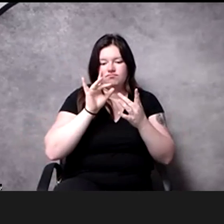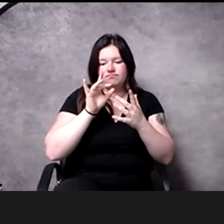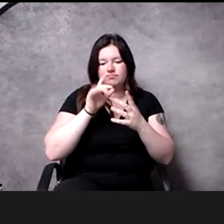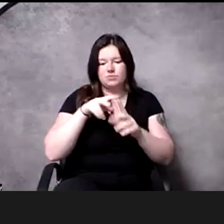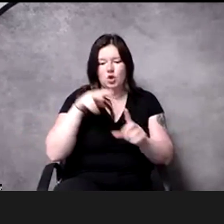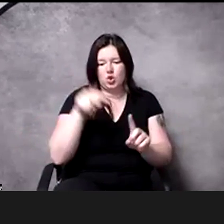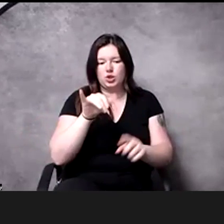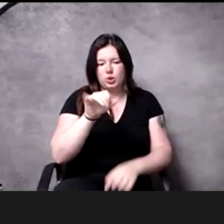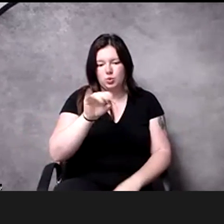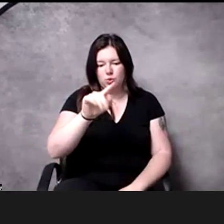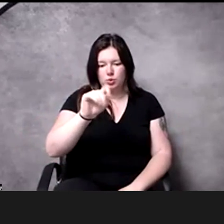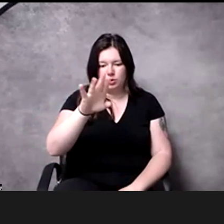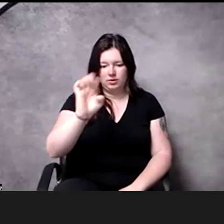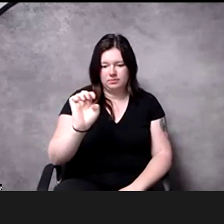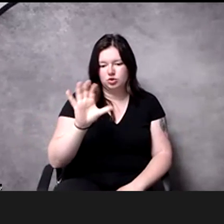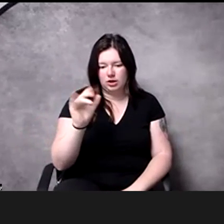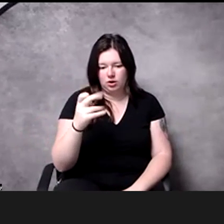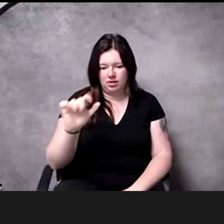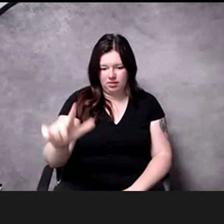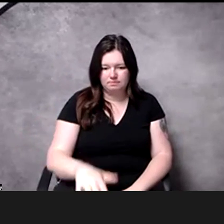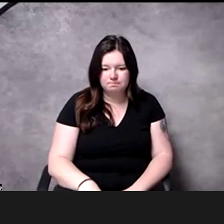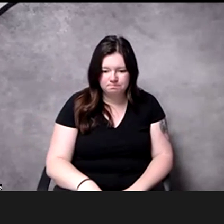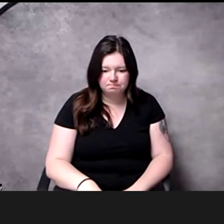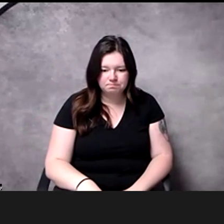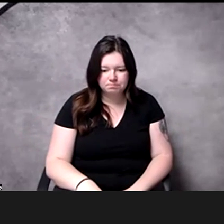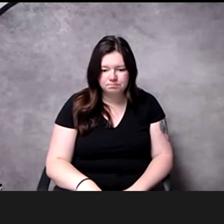Oh, we've got another hand raised.